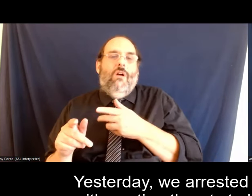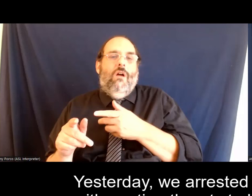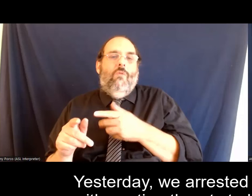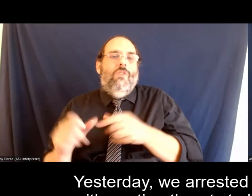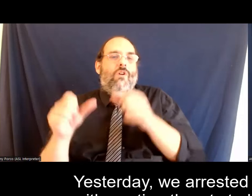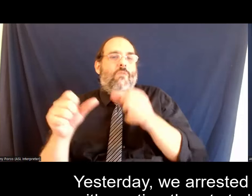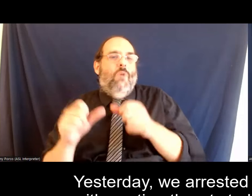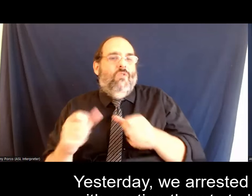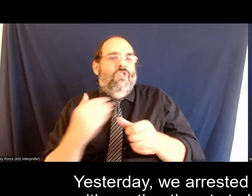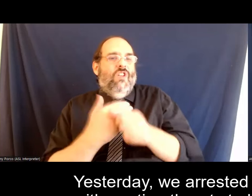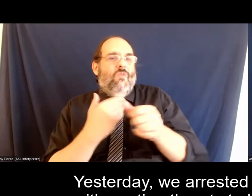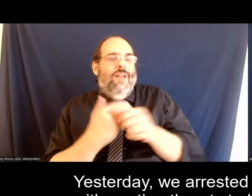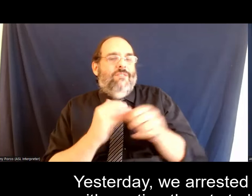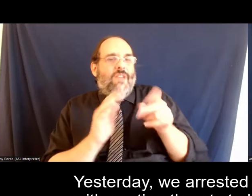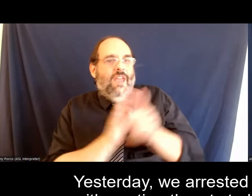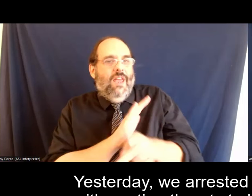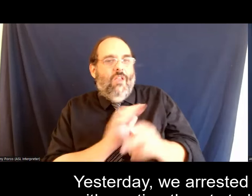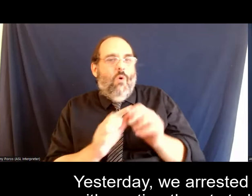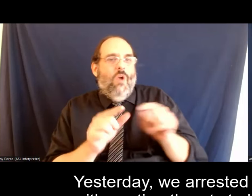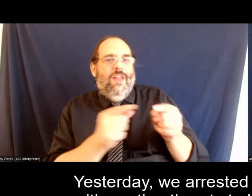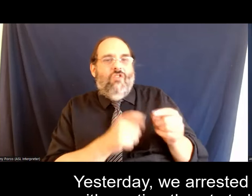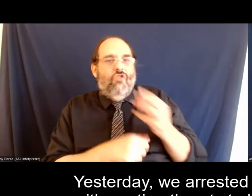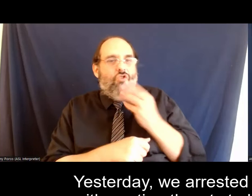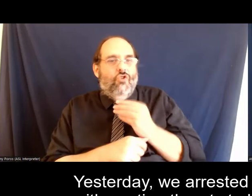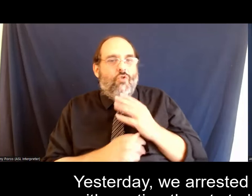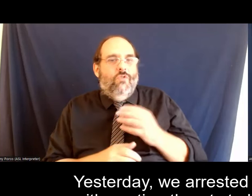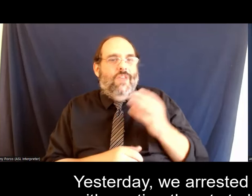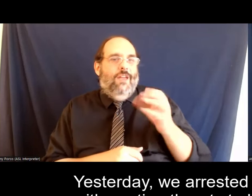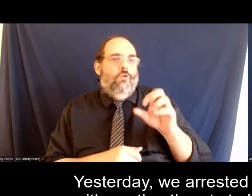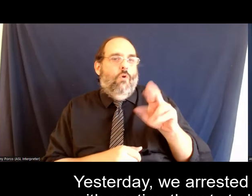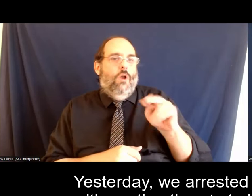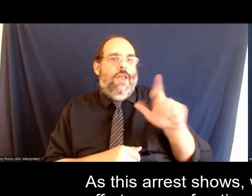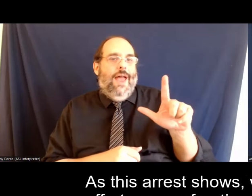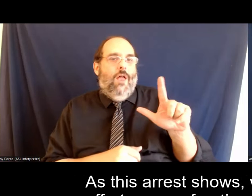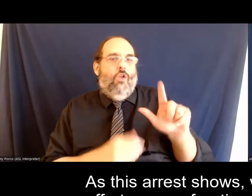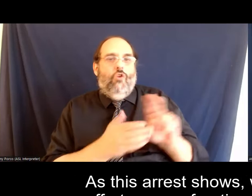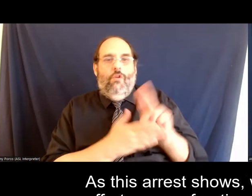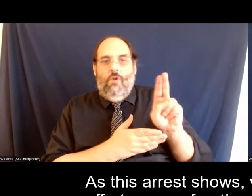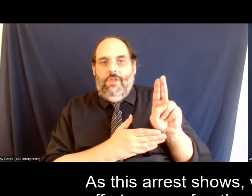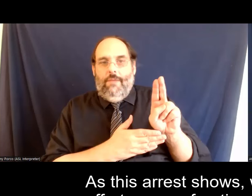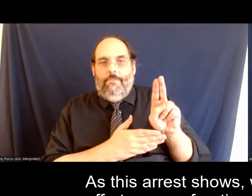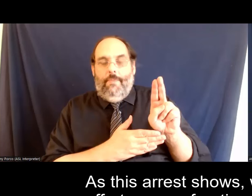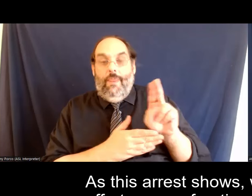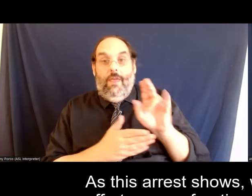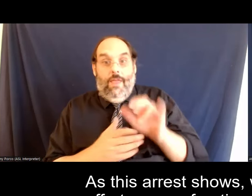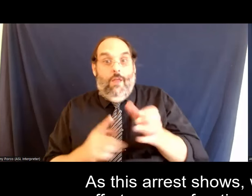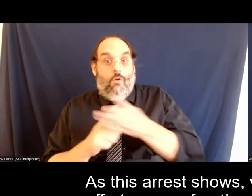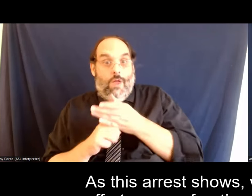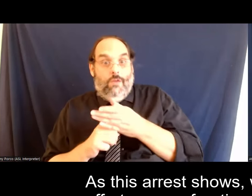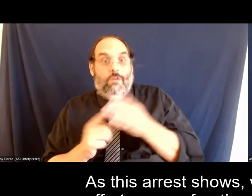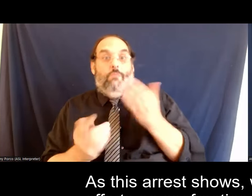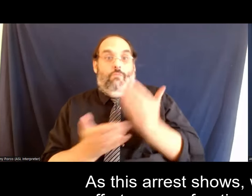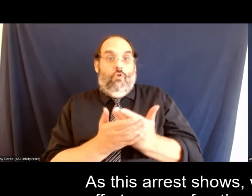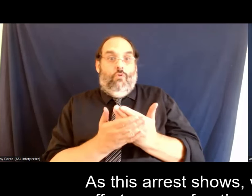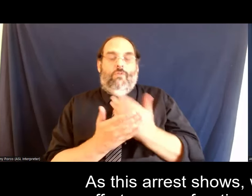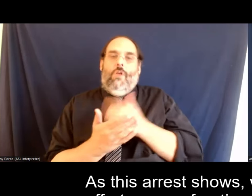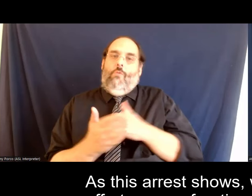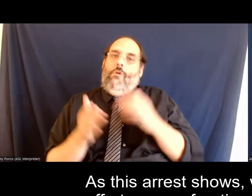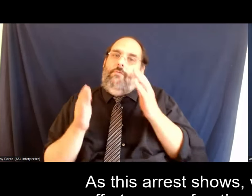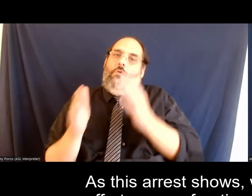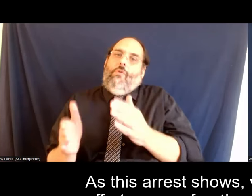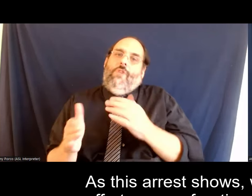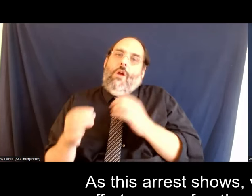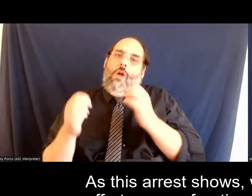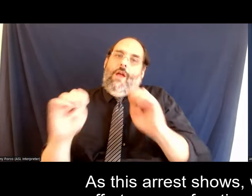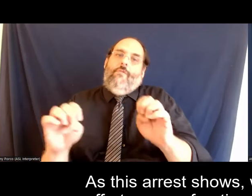posting threats to kill or injure Jews at Cornell University. As this arrest shows, we are focusing our